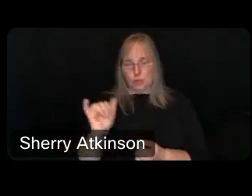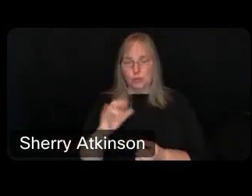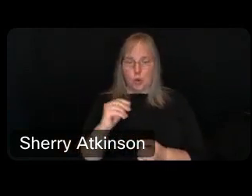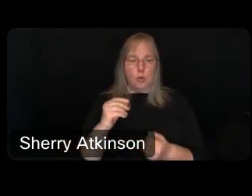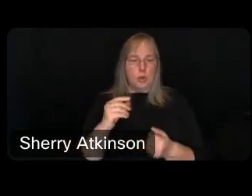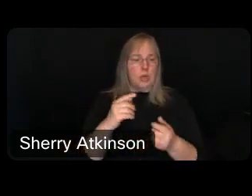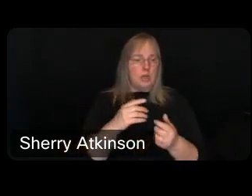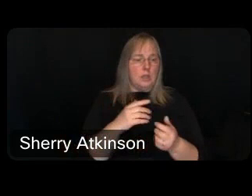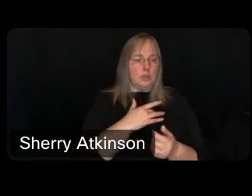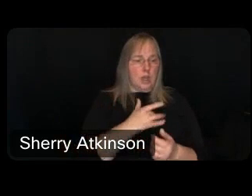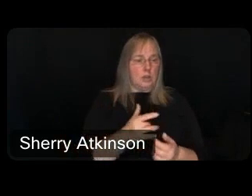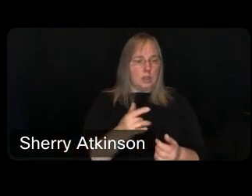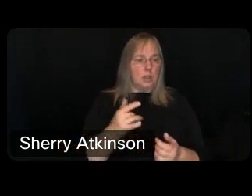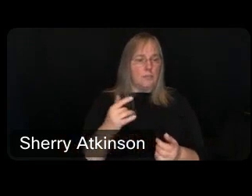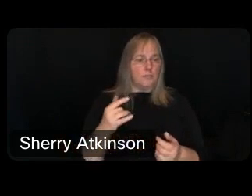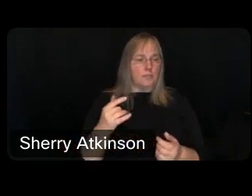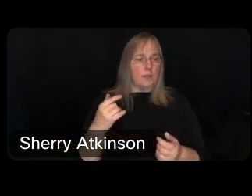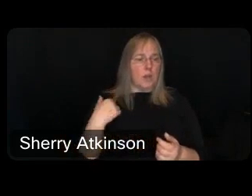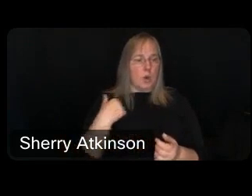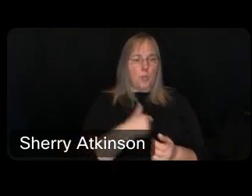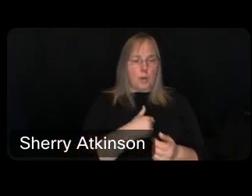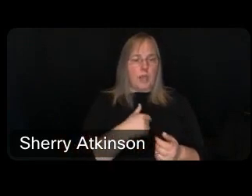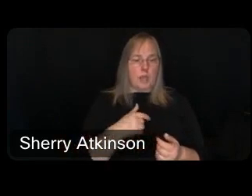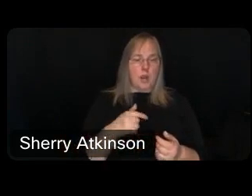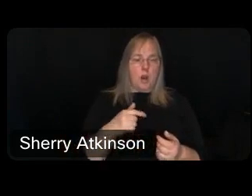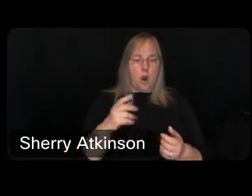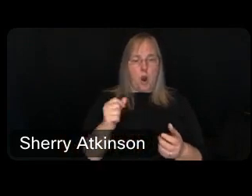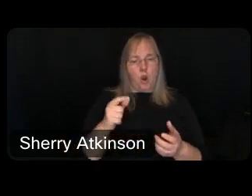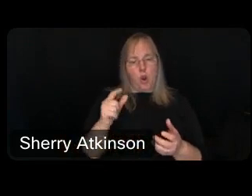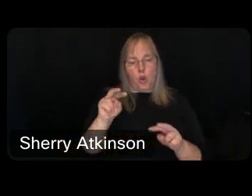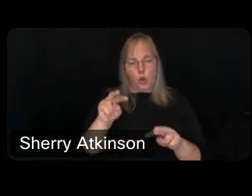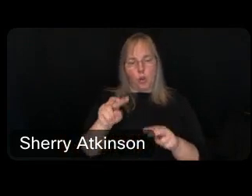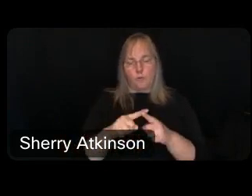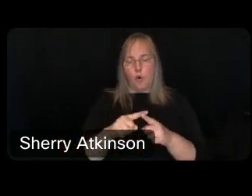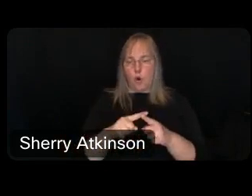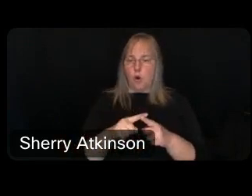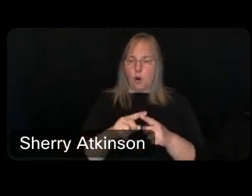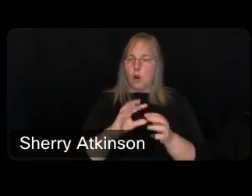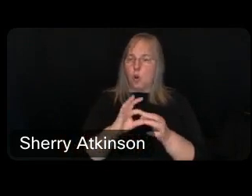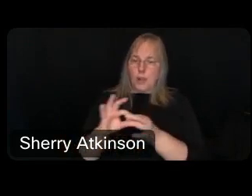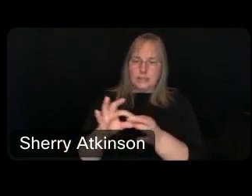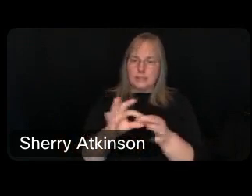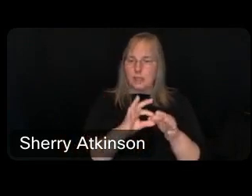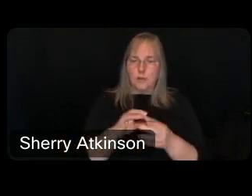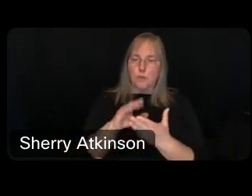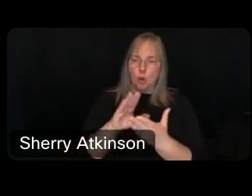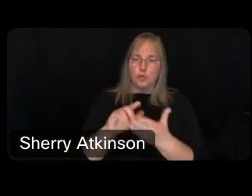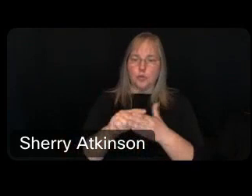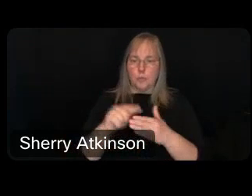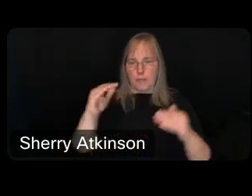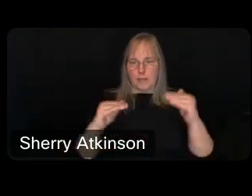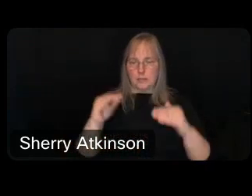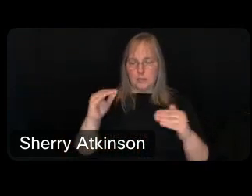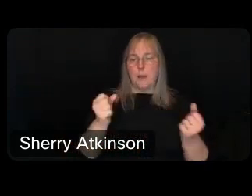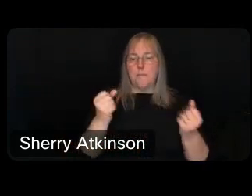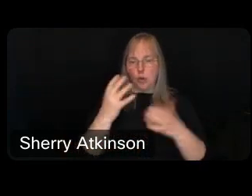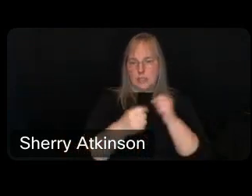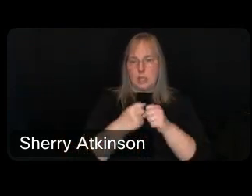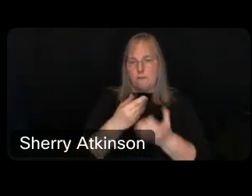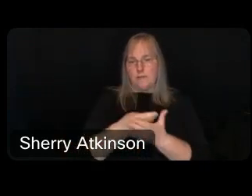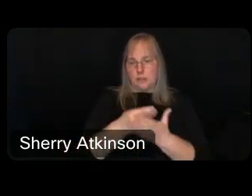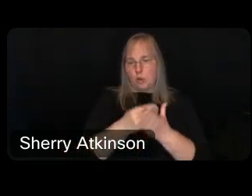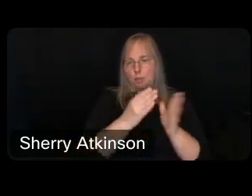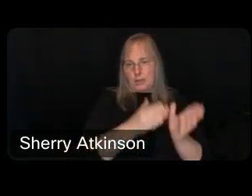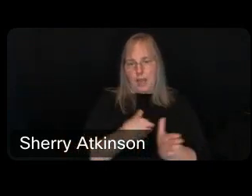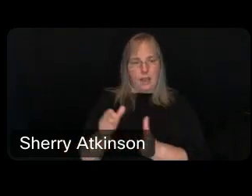long-term cohesive approach there to look at a balanced multi-year fiscal plan when the time is mature, and working with all